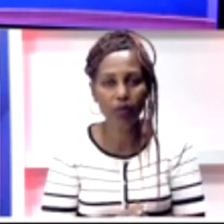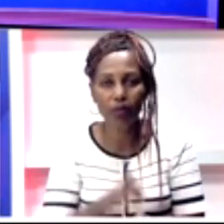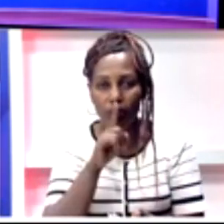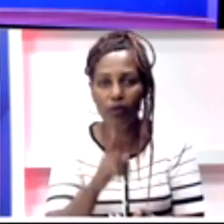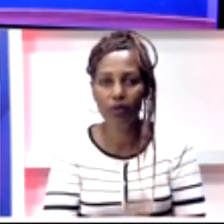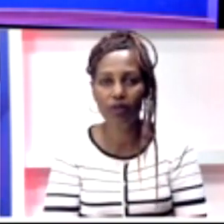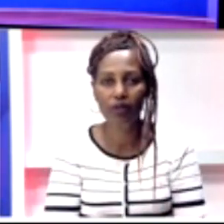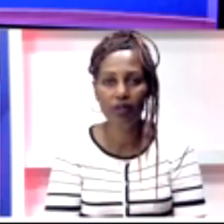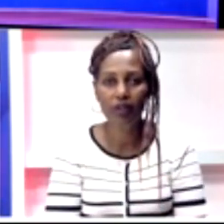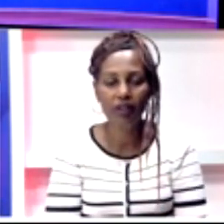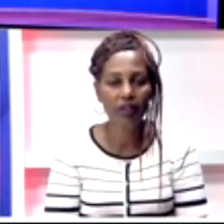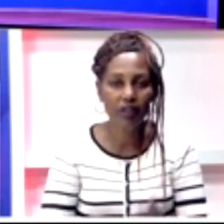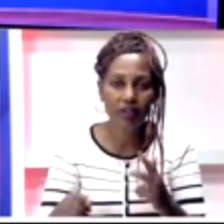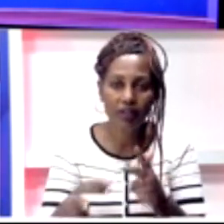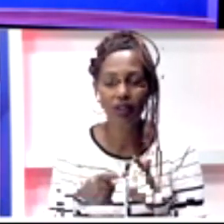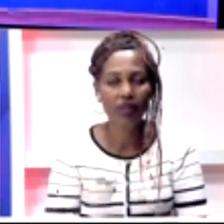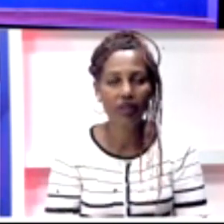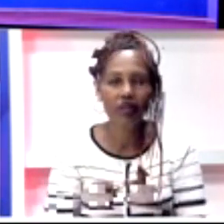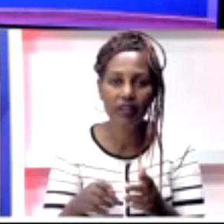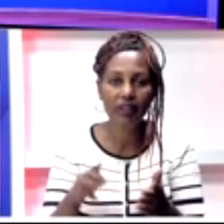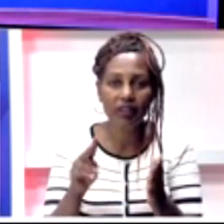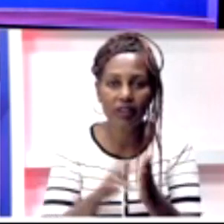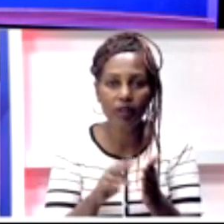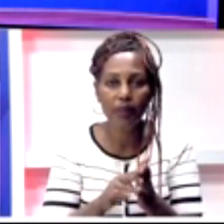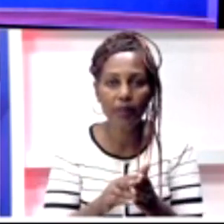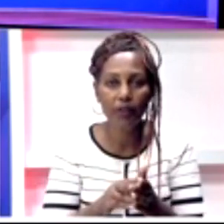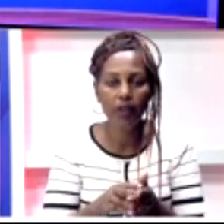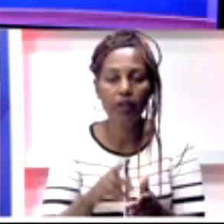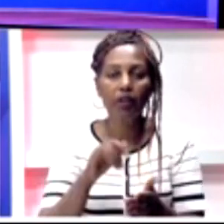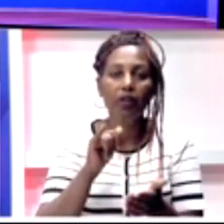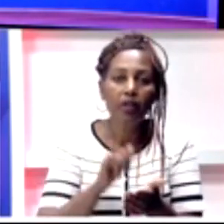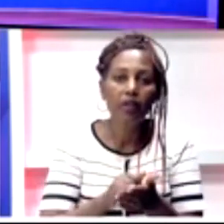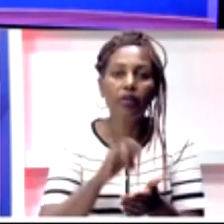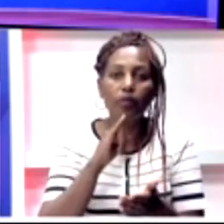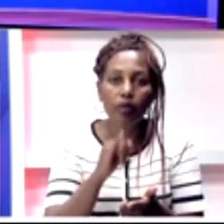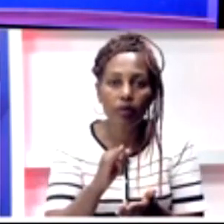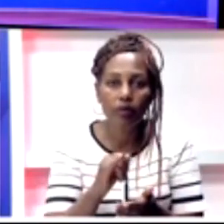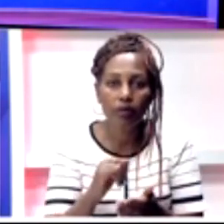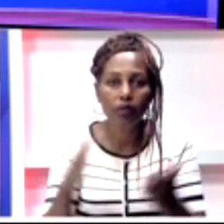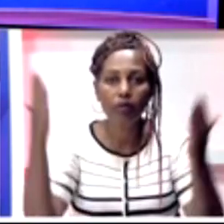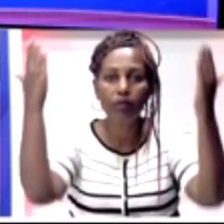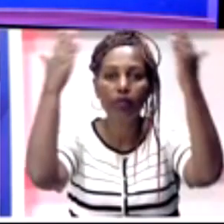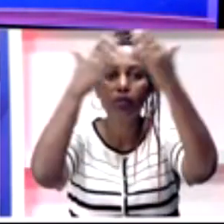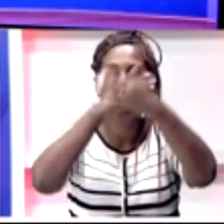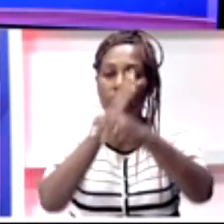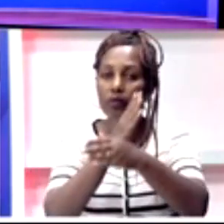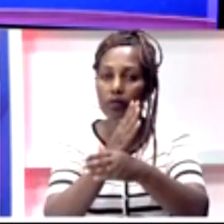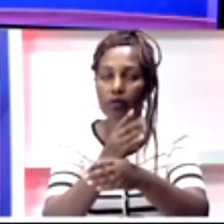Let's see one more example. Undoubtedly, it will not rain in the evening because there is no cloud in the